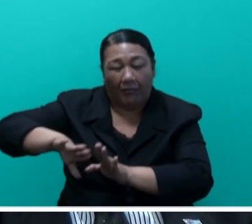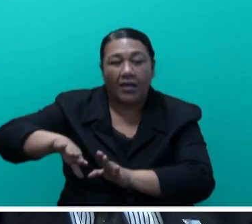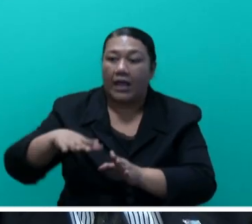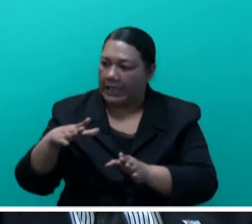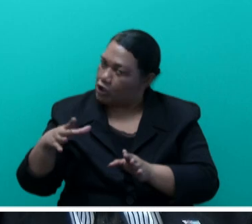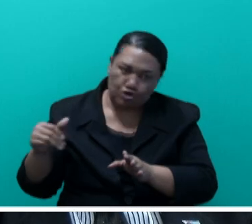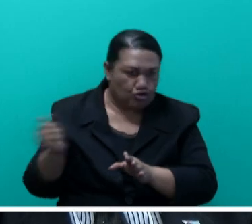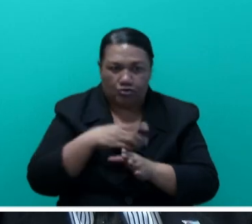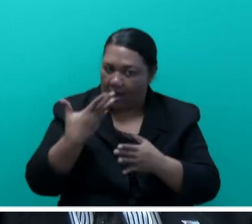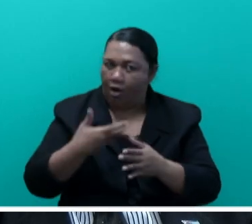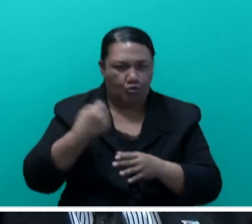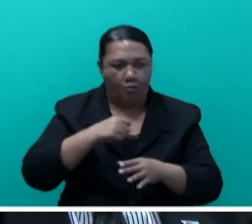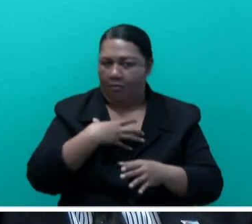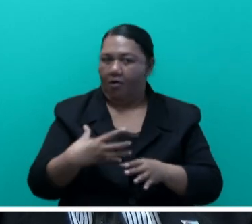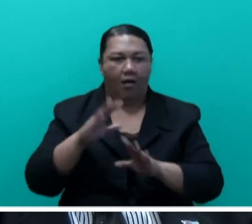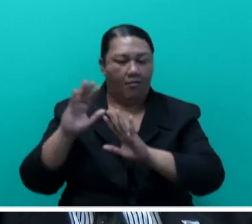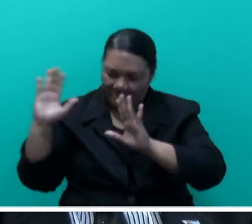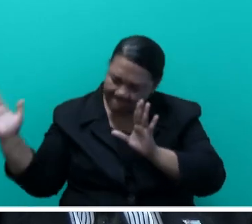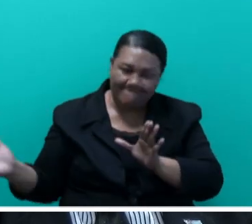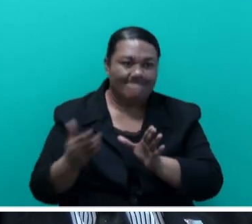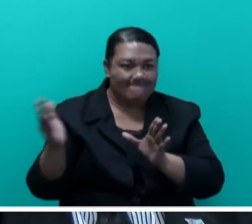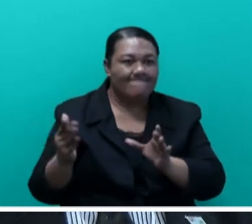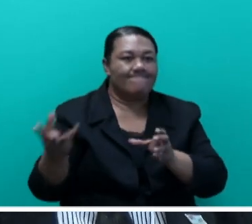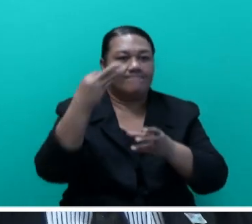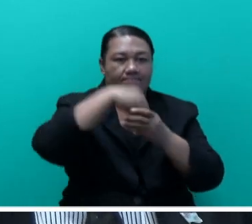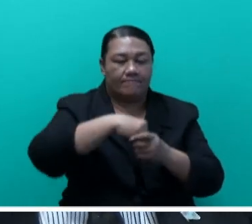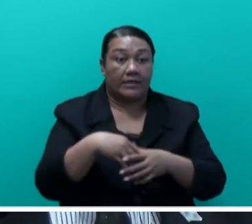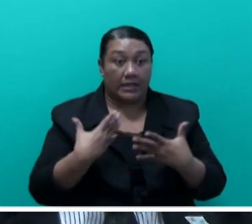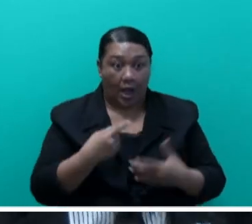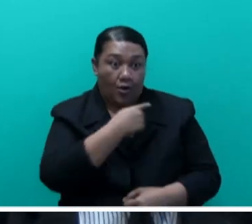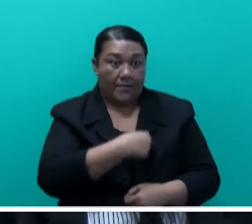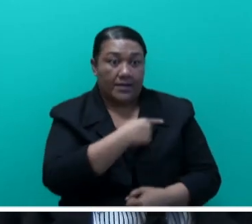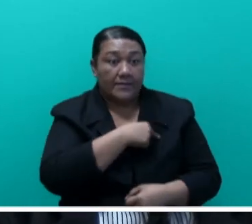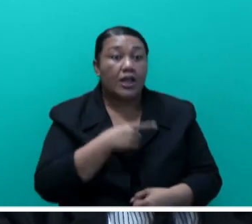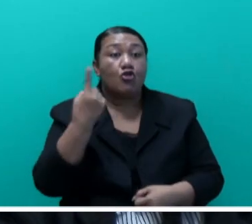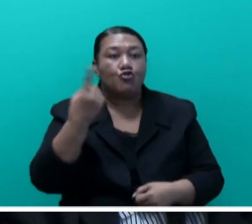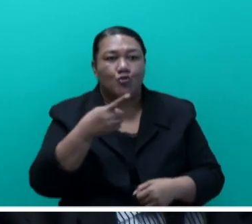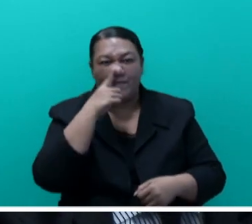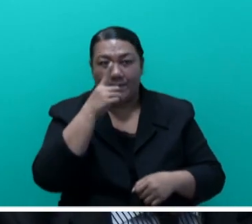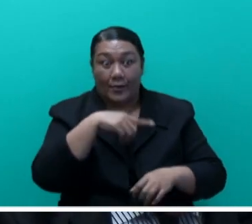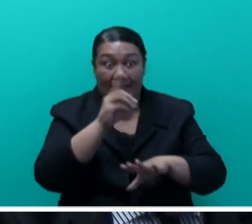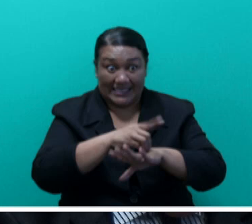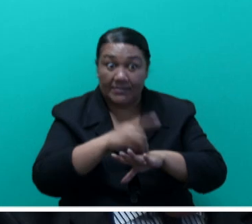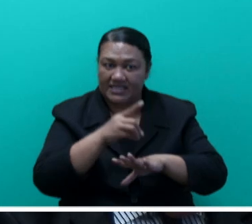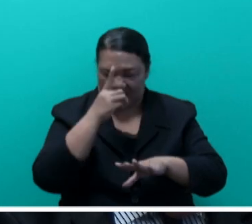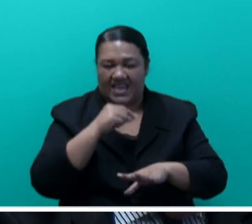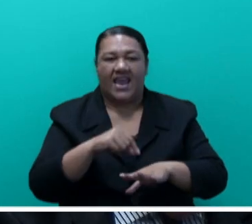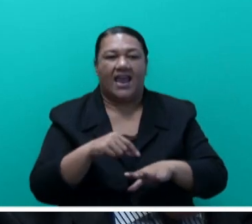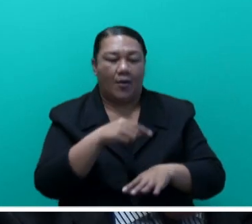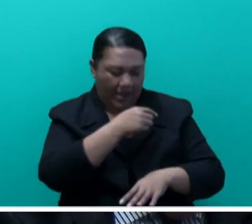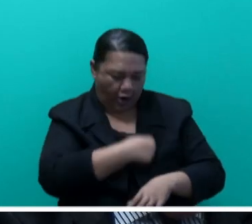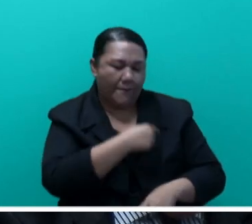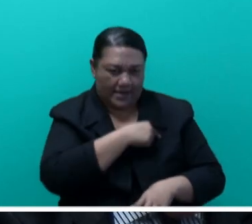For example, we are committed to adapting facilities for people with disabilities, ensuring that they